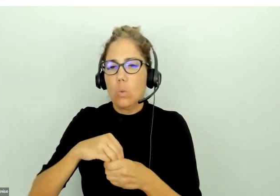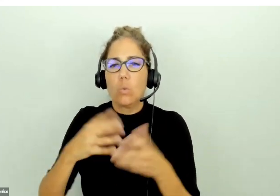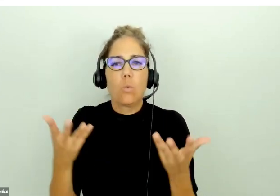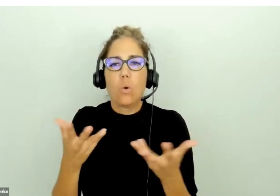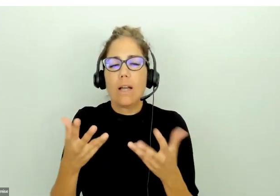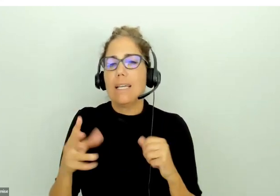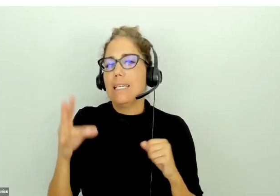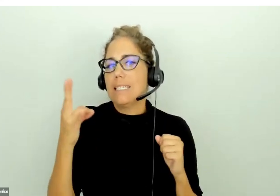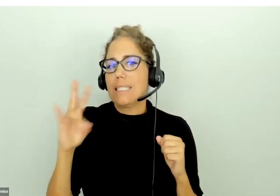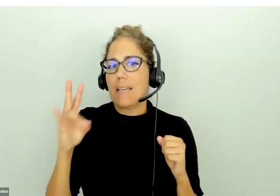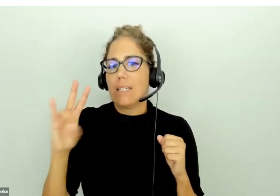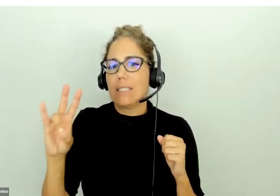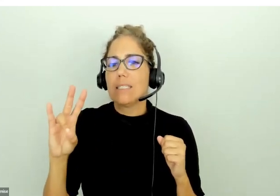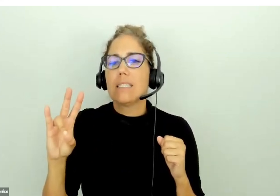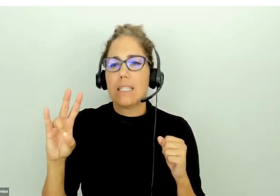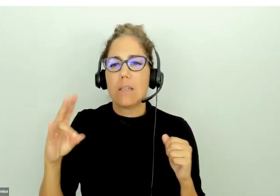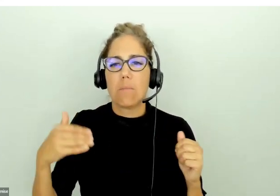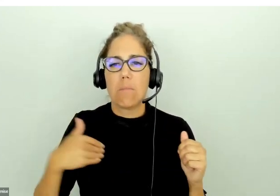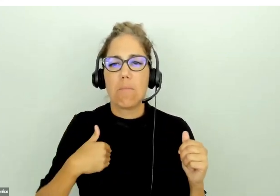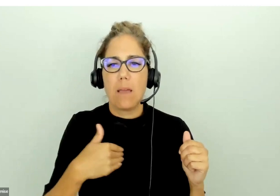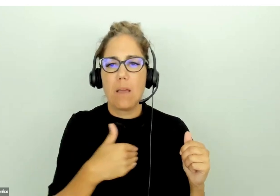17 member